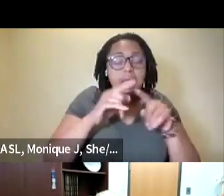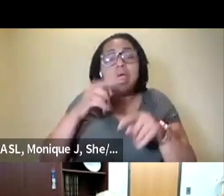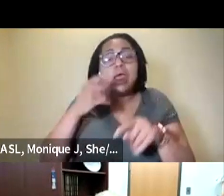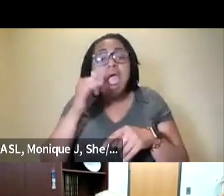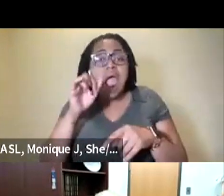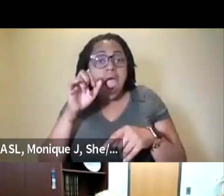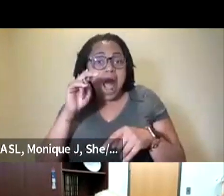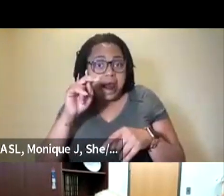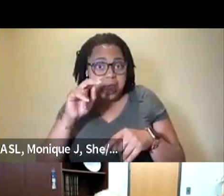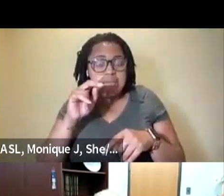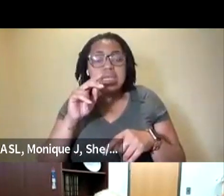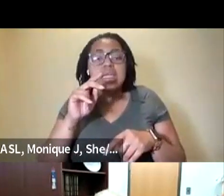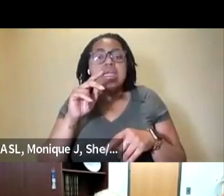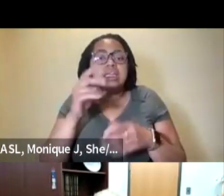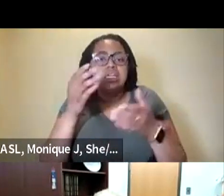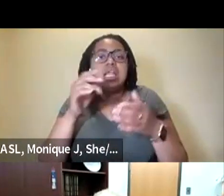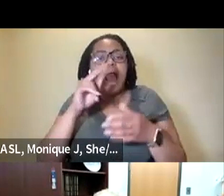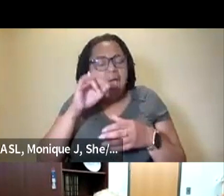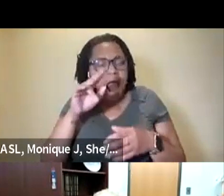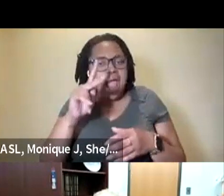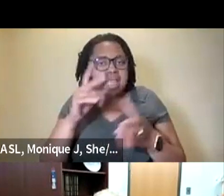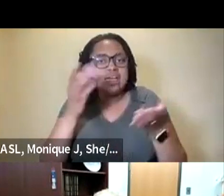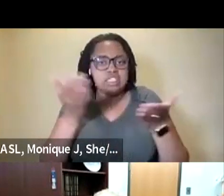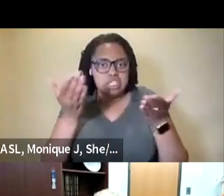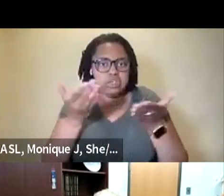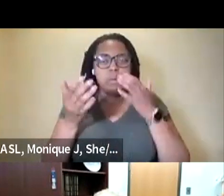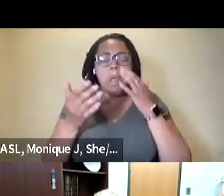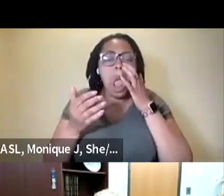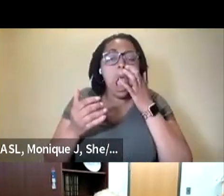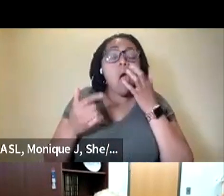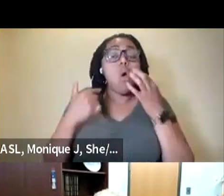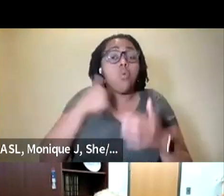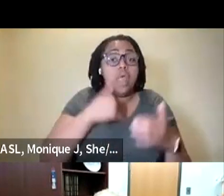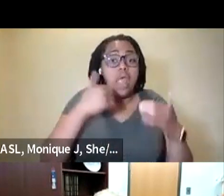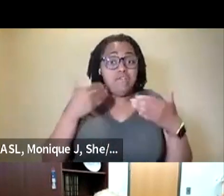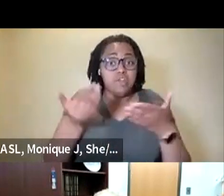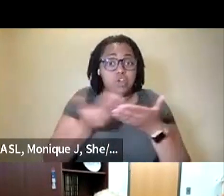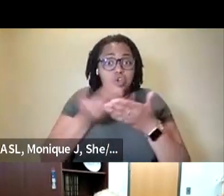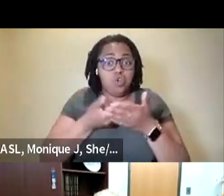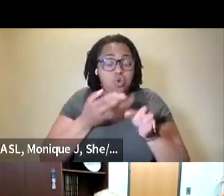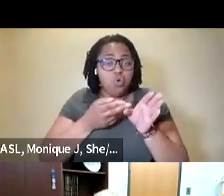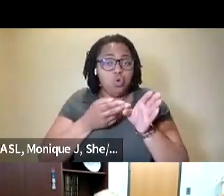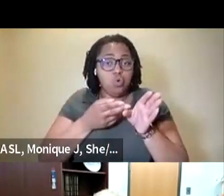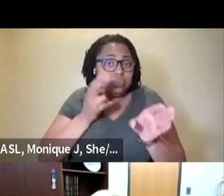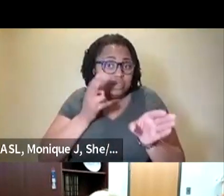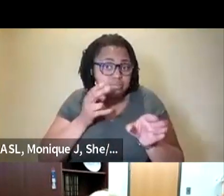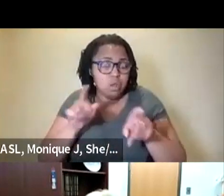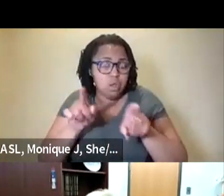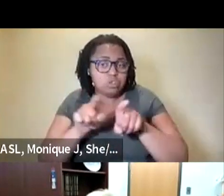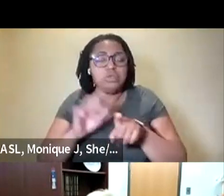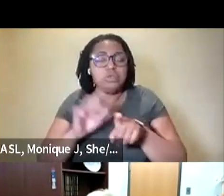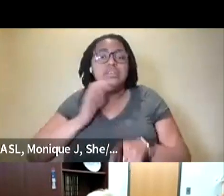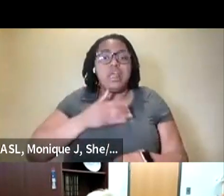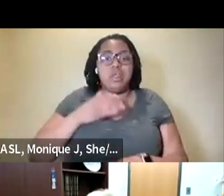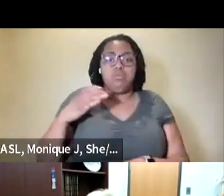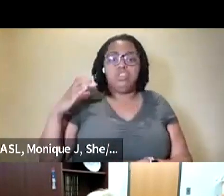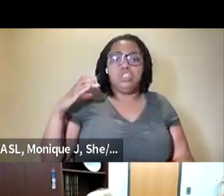new resignation at the end of the fiscal year to report, which is our chair, Dennis